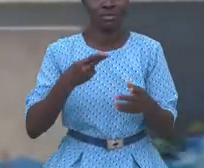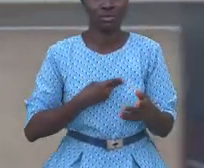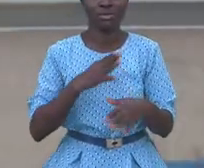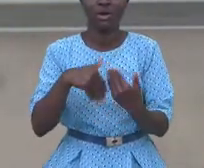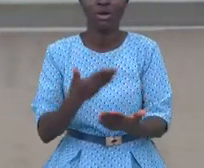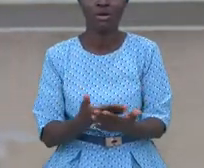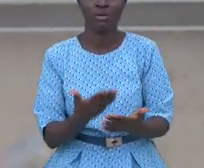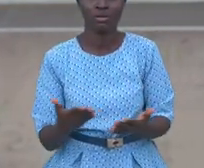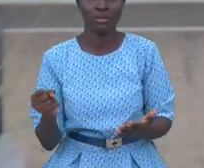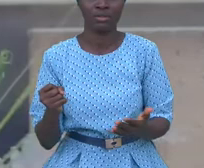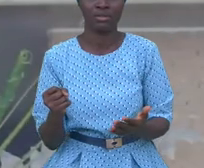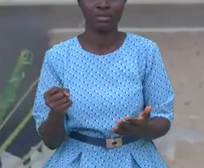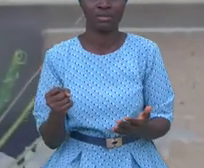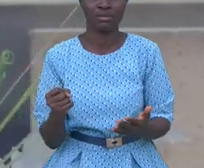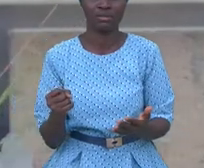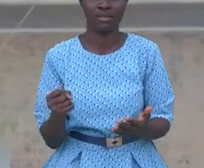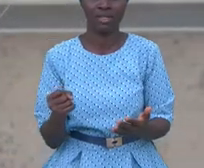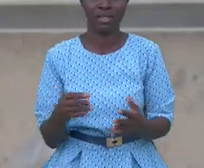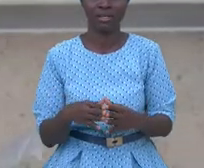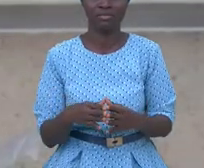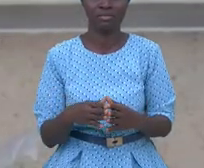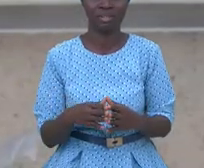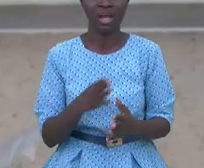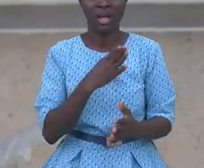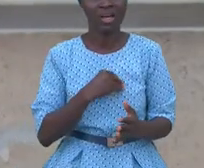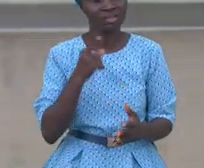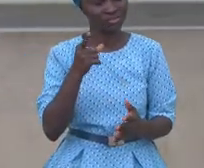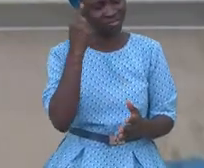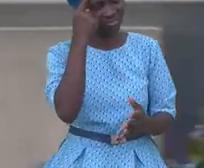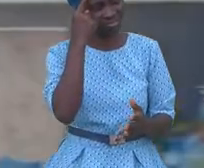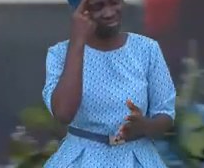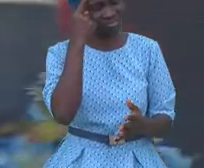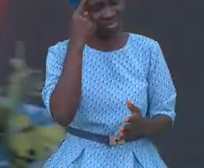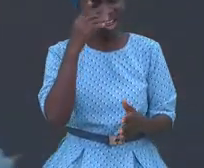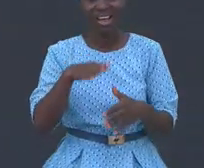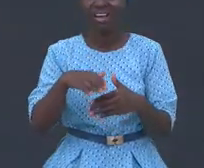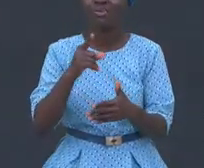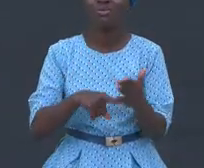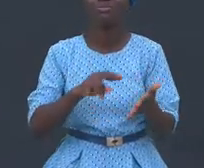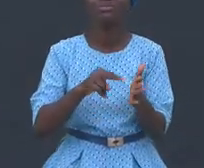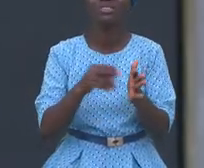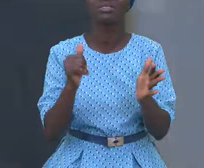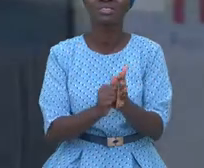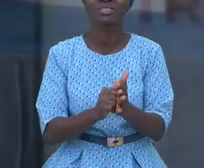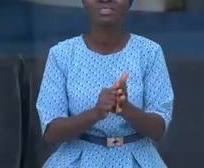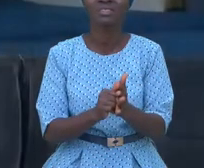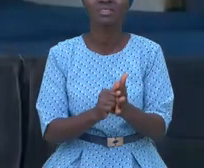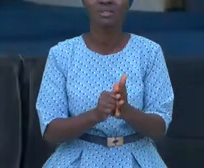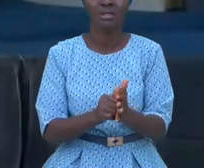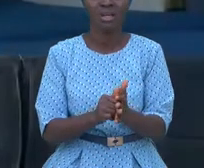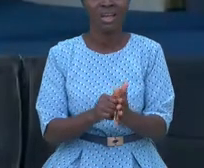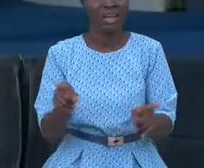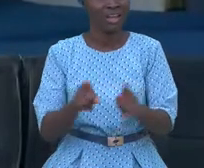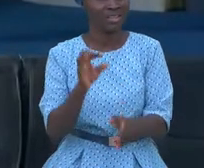all things. I'm wondering what that means. I see somebody wanting to write an essay. I see